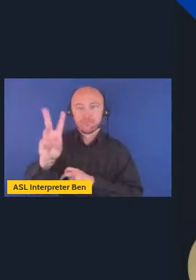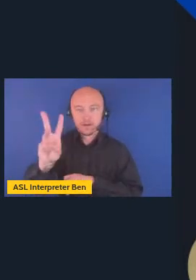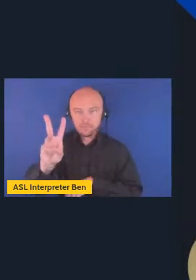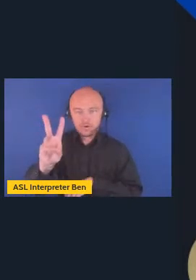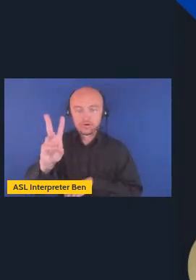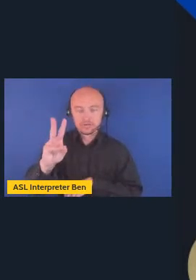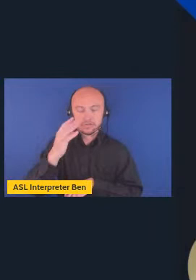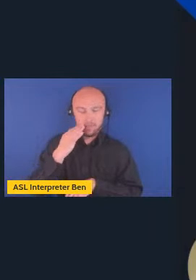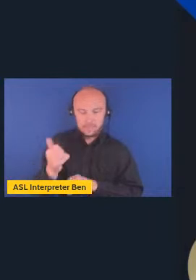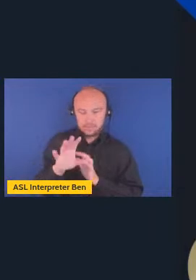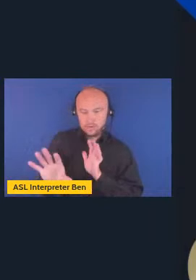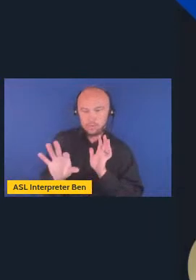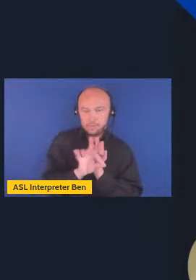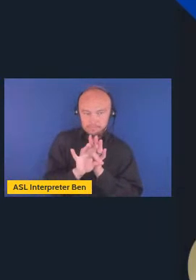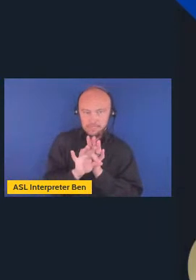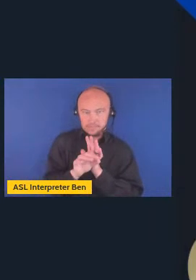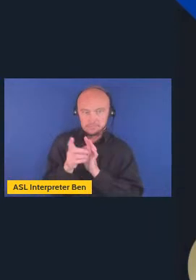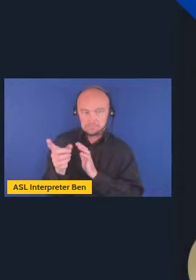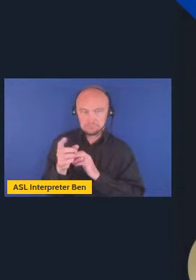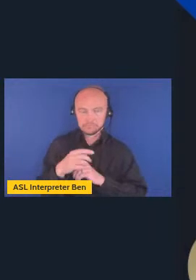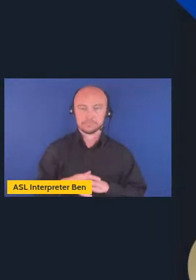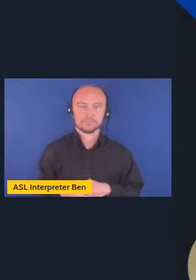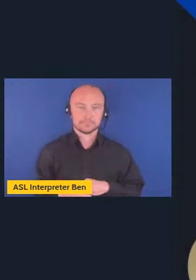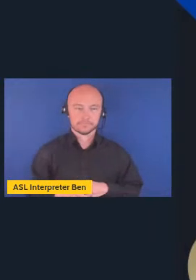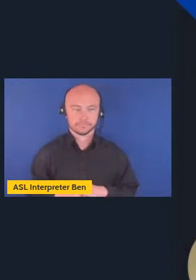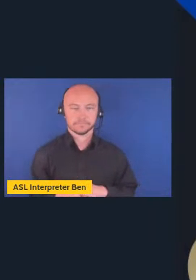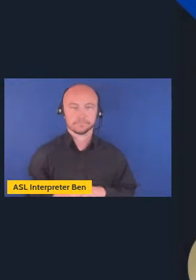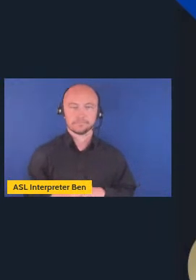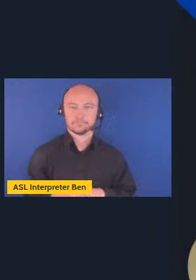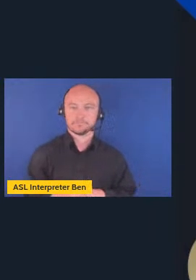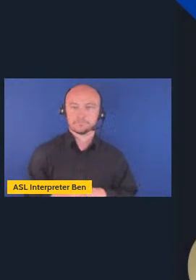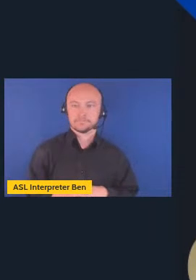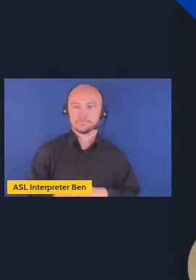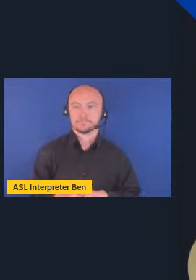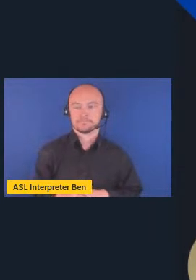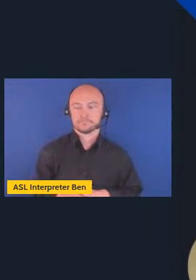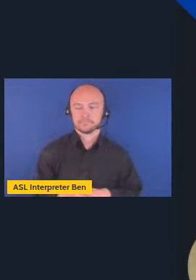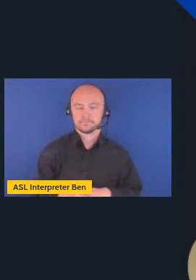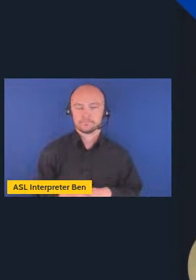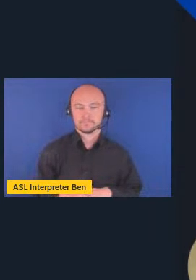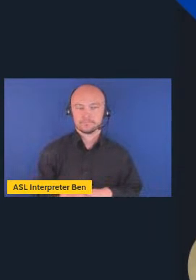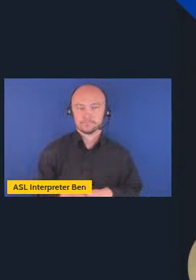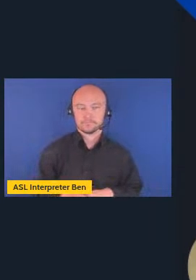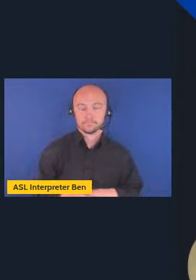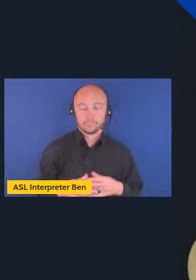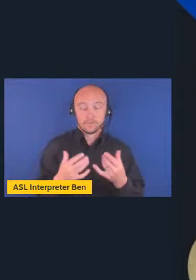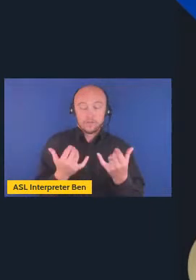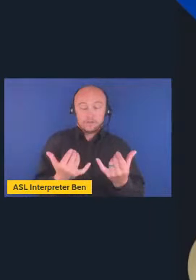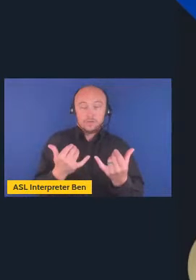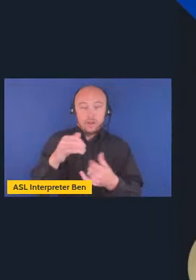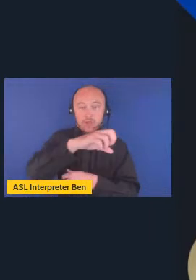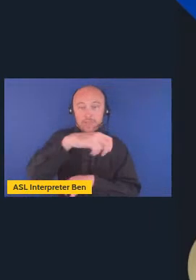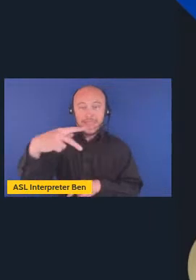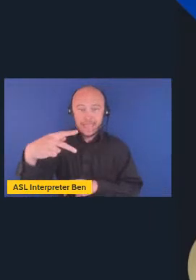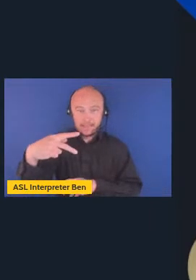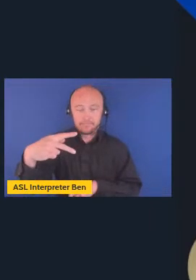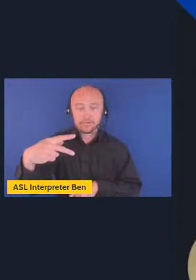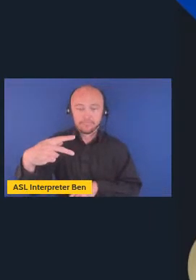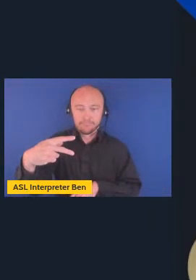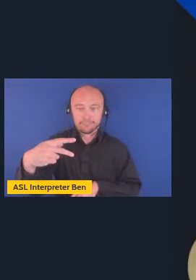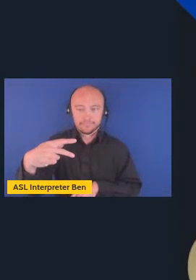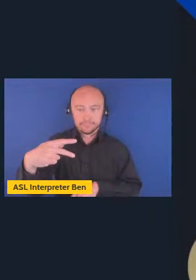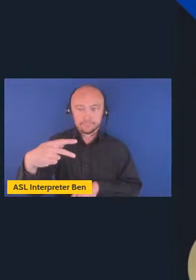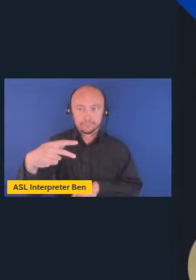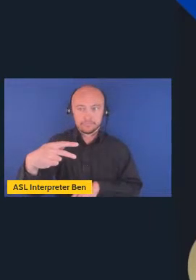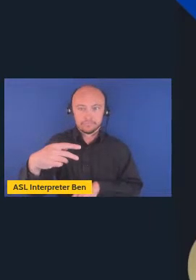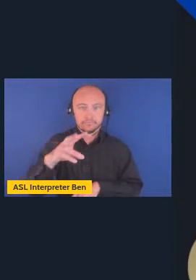why we chose that for our application. So in this application, we had, again,